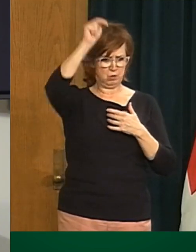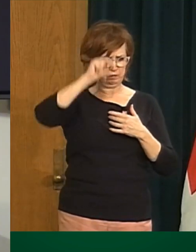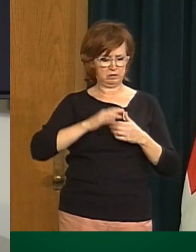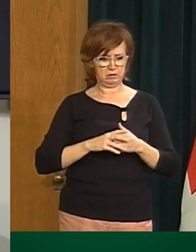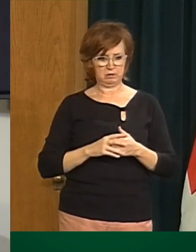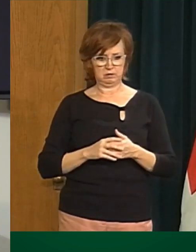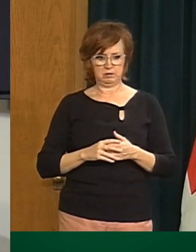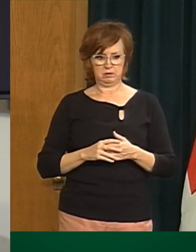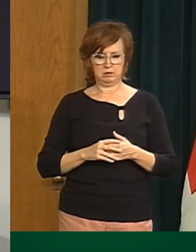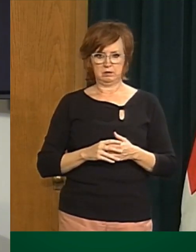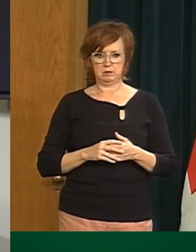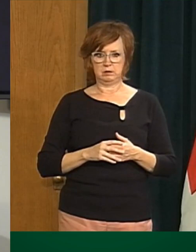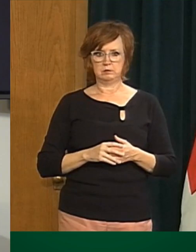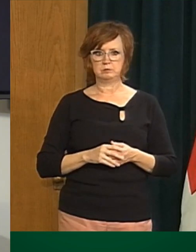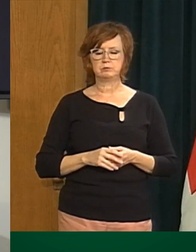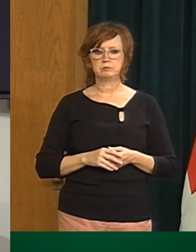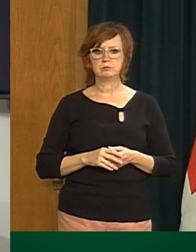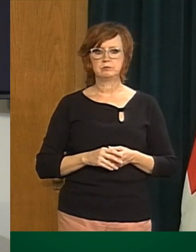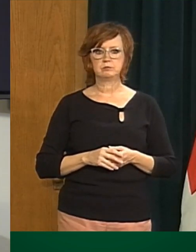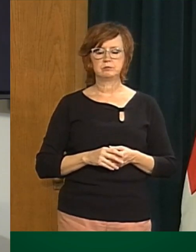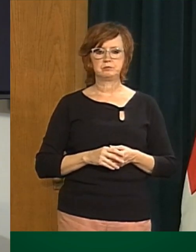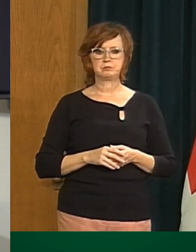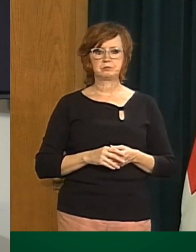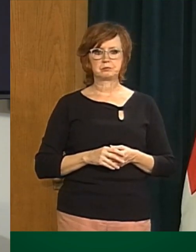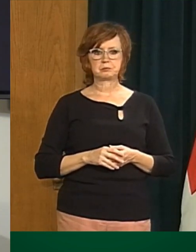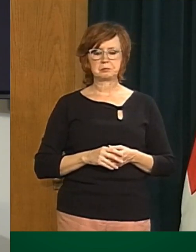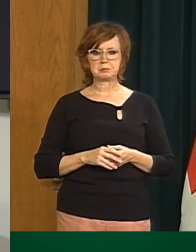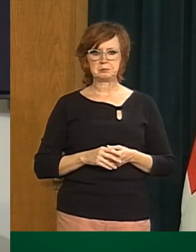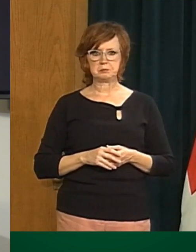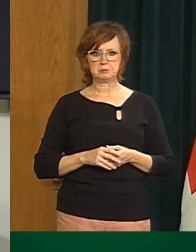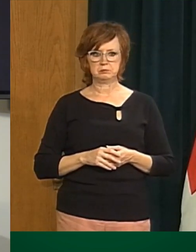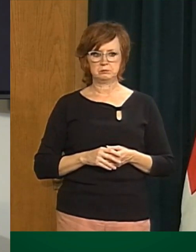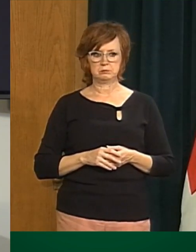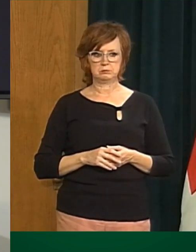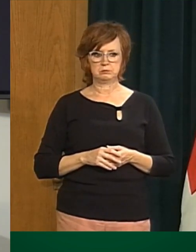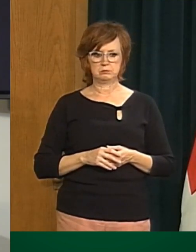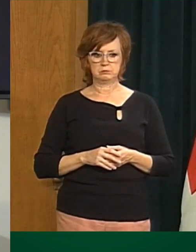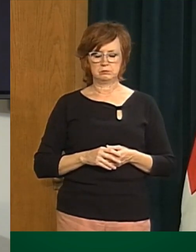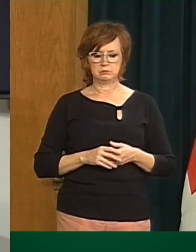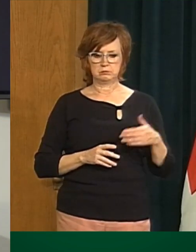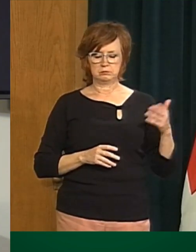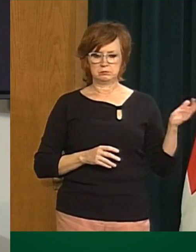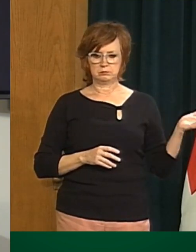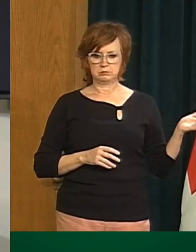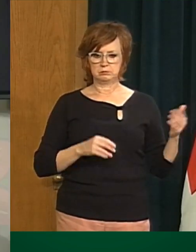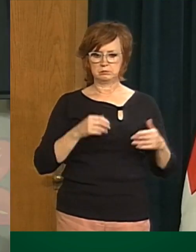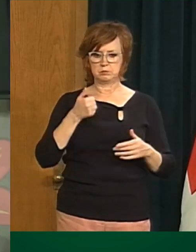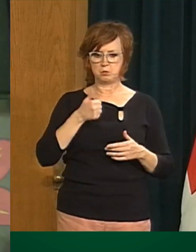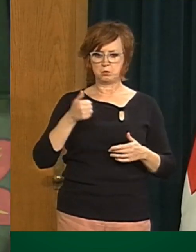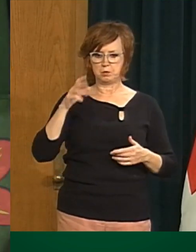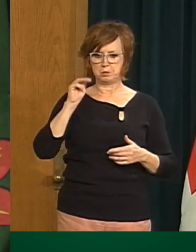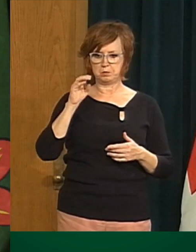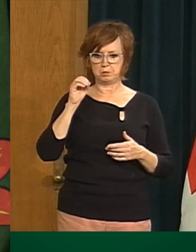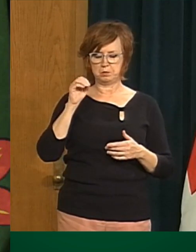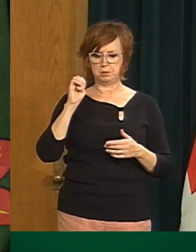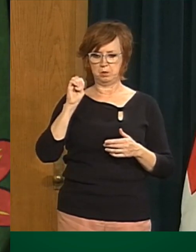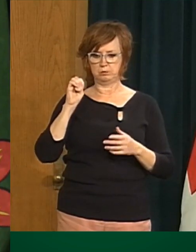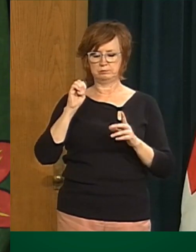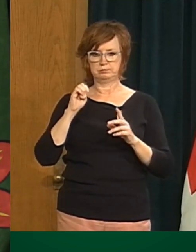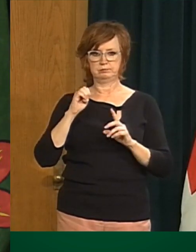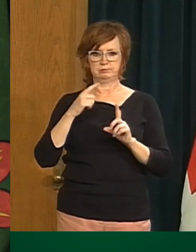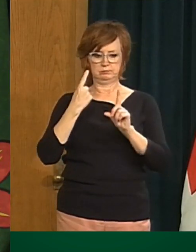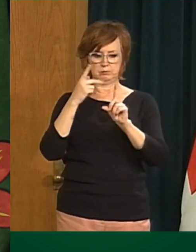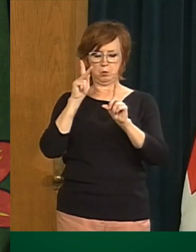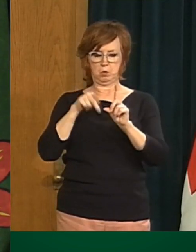Well, I think how it happened is we had the virus ultimately went into a community, and in this case, likely